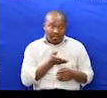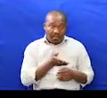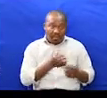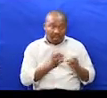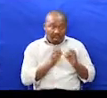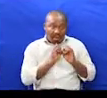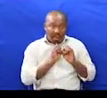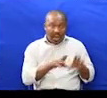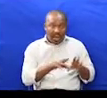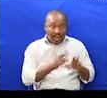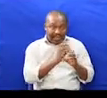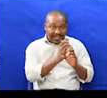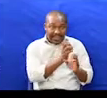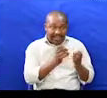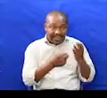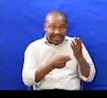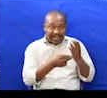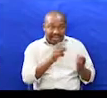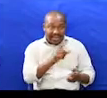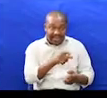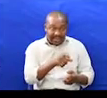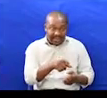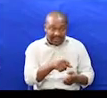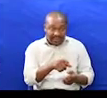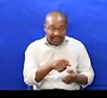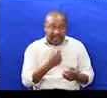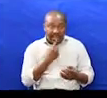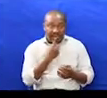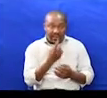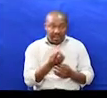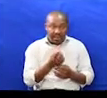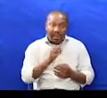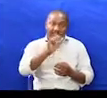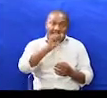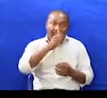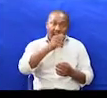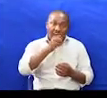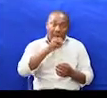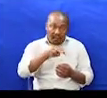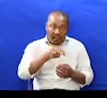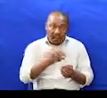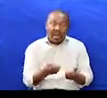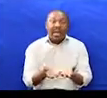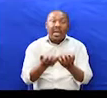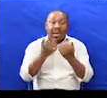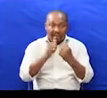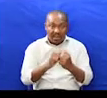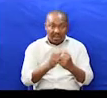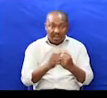that there can be, atom can be created and can be